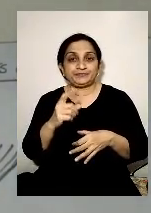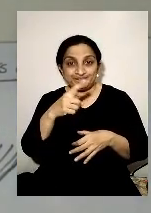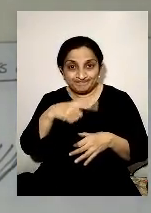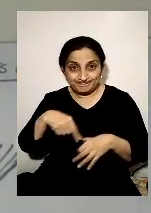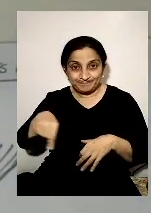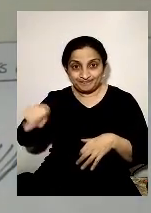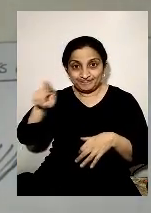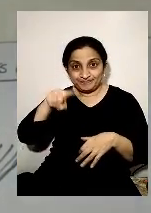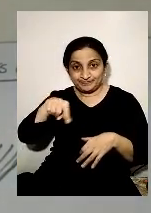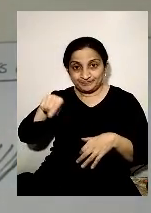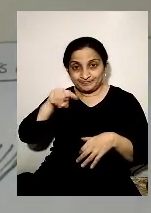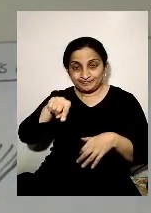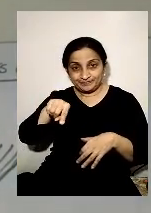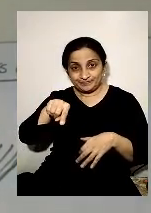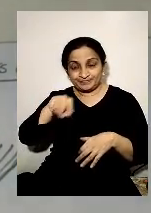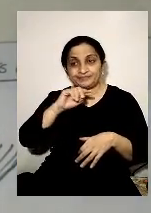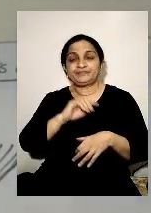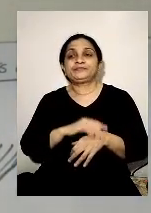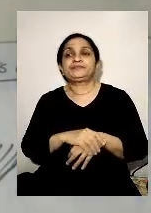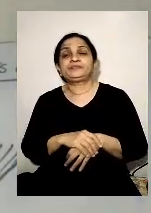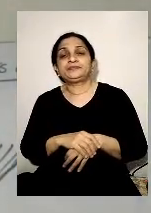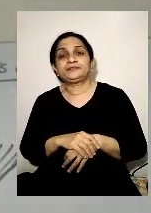this auditory connected to this